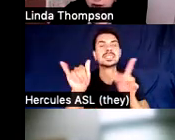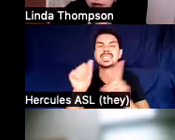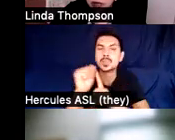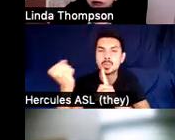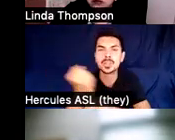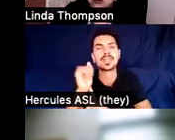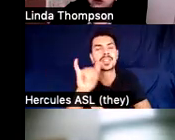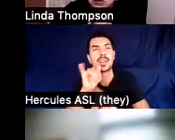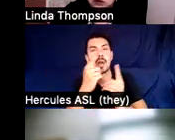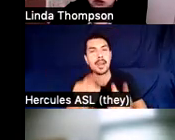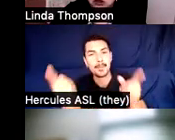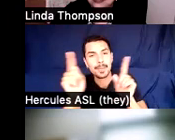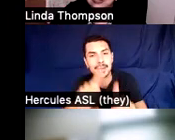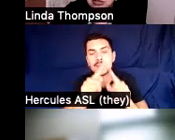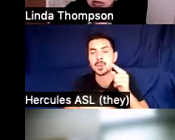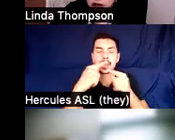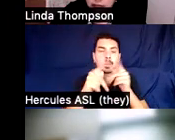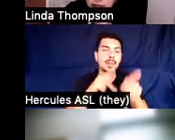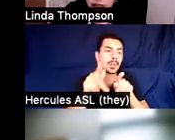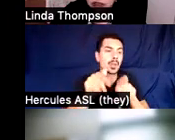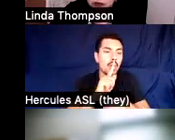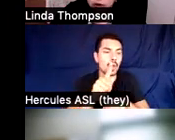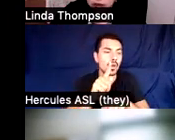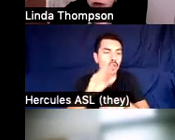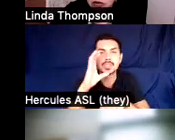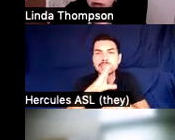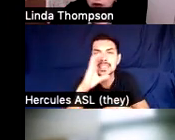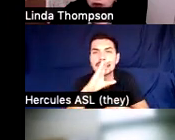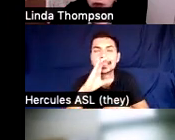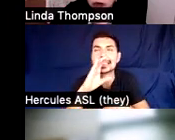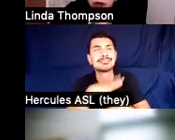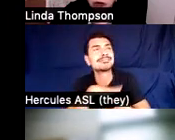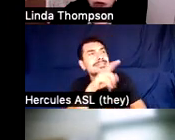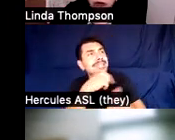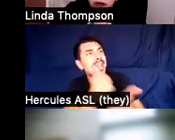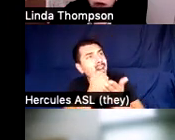are happening where people are seeking us to support them and help.